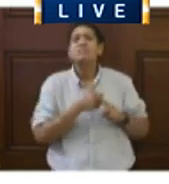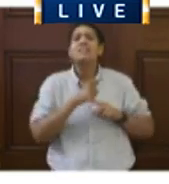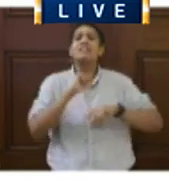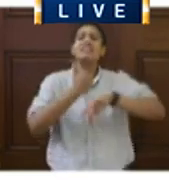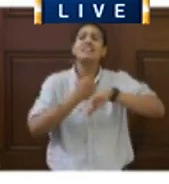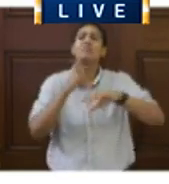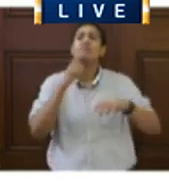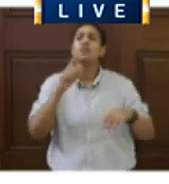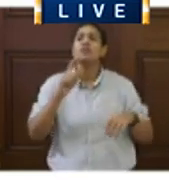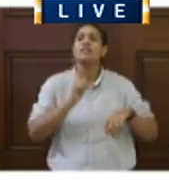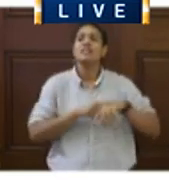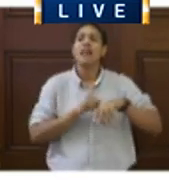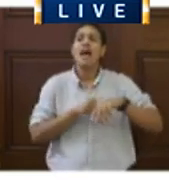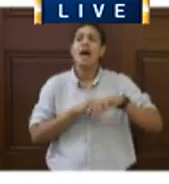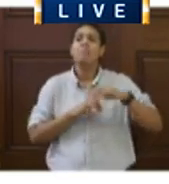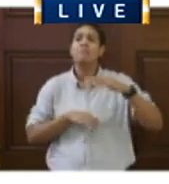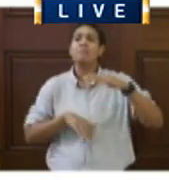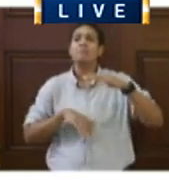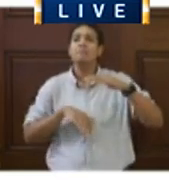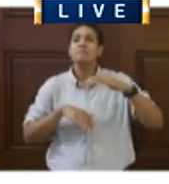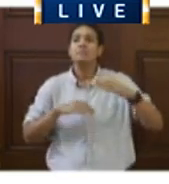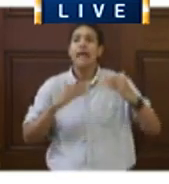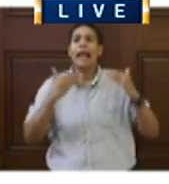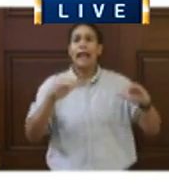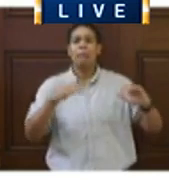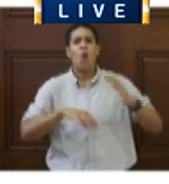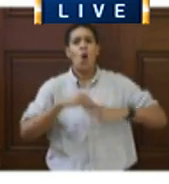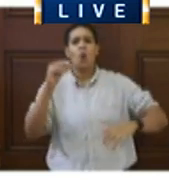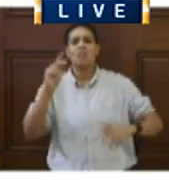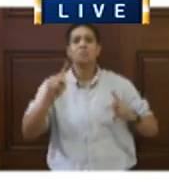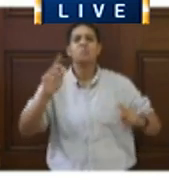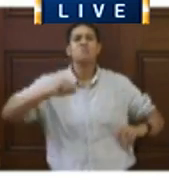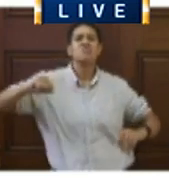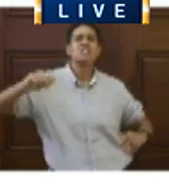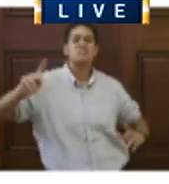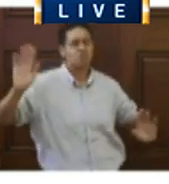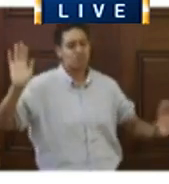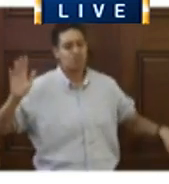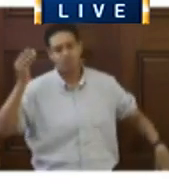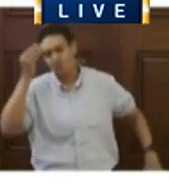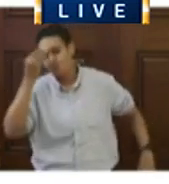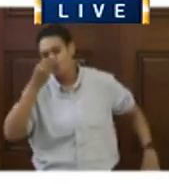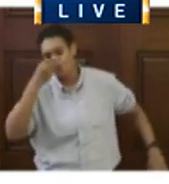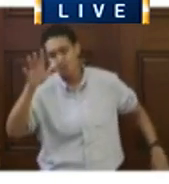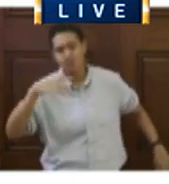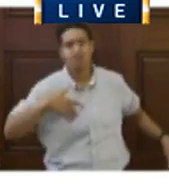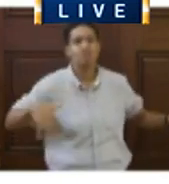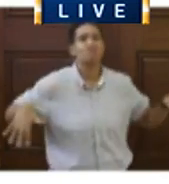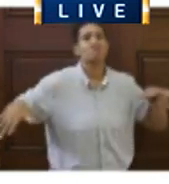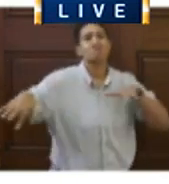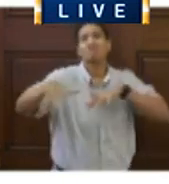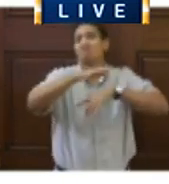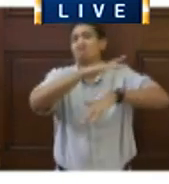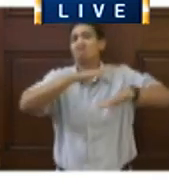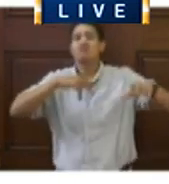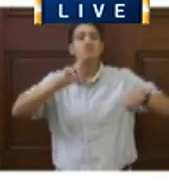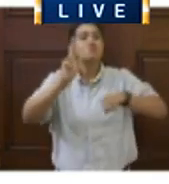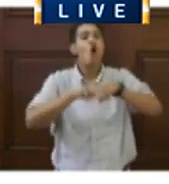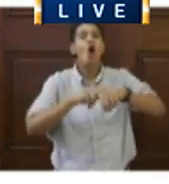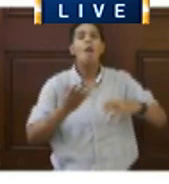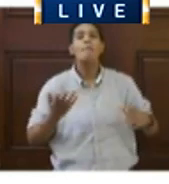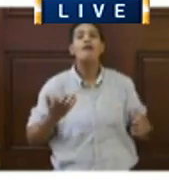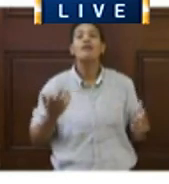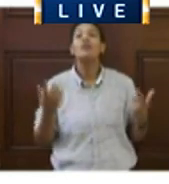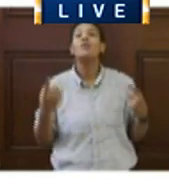curfew, there was resistance by the public. People still decided to go about their business as normal. And that is